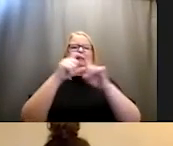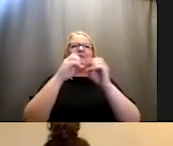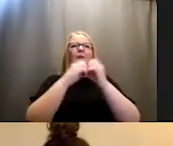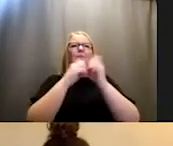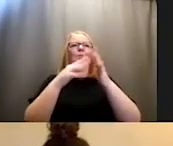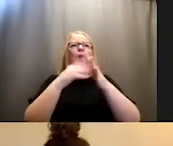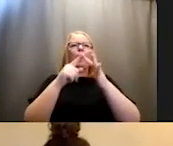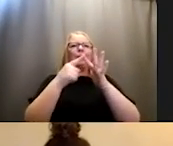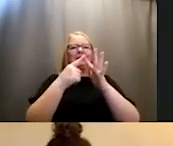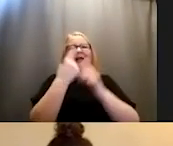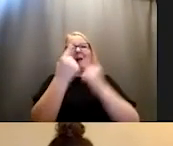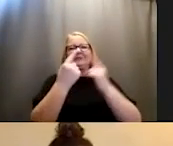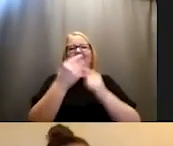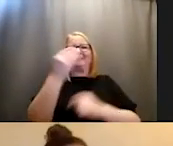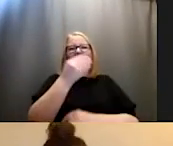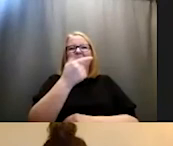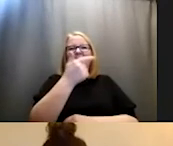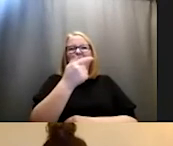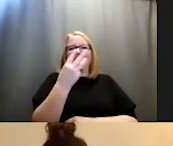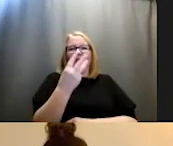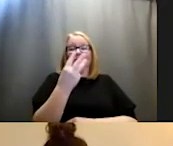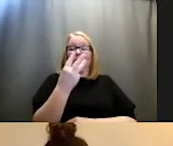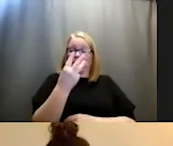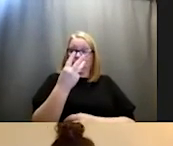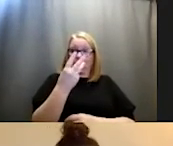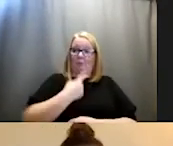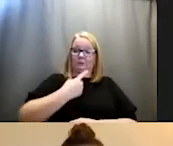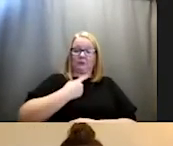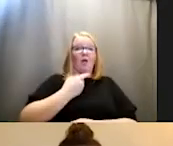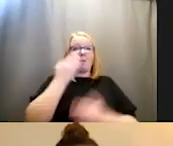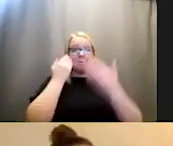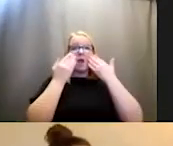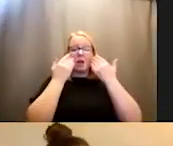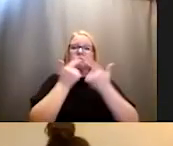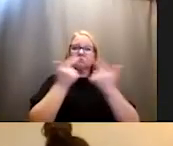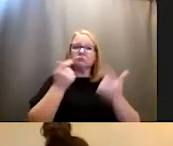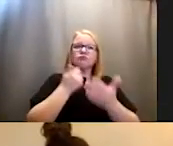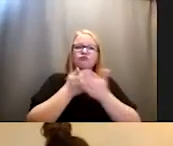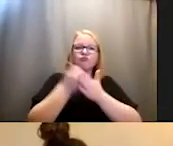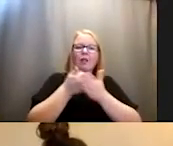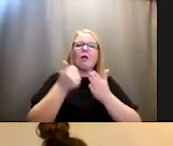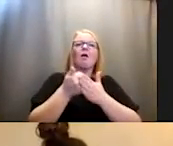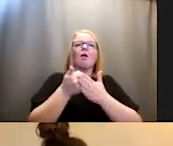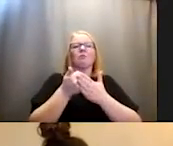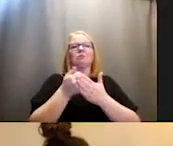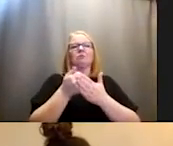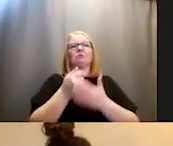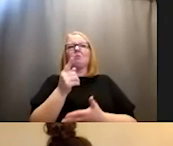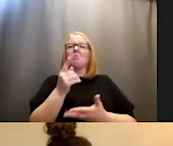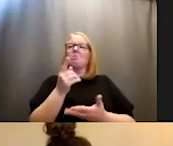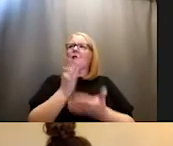cover here, 1973, regularly wore makeup. But I have to say, probably